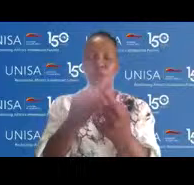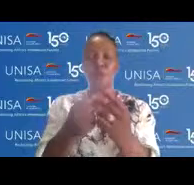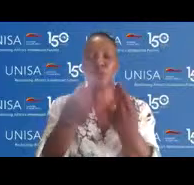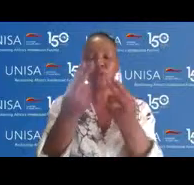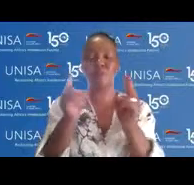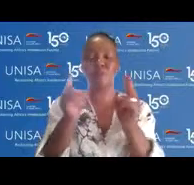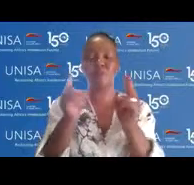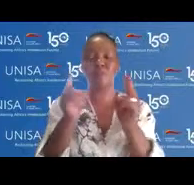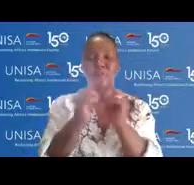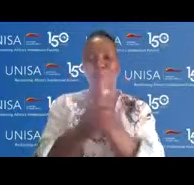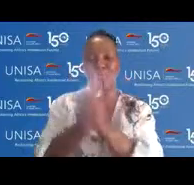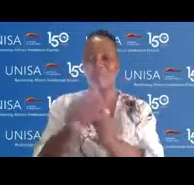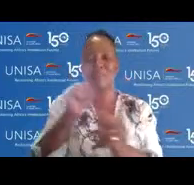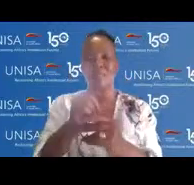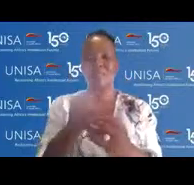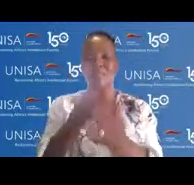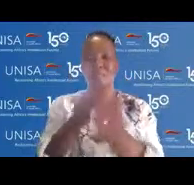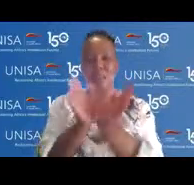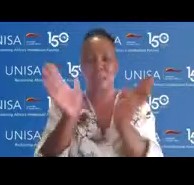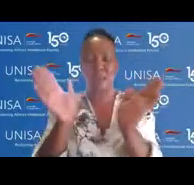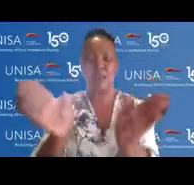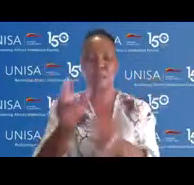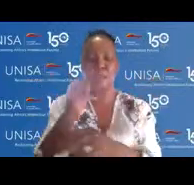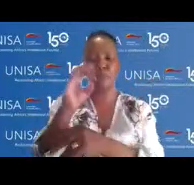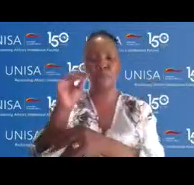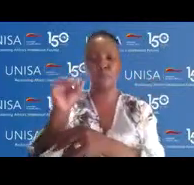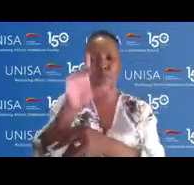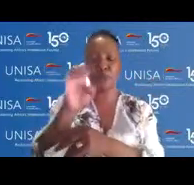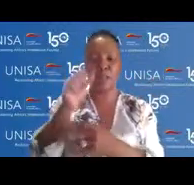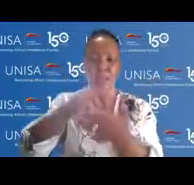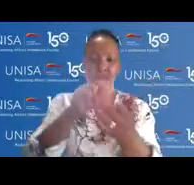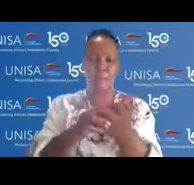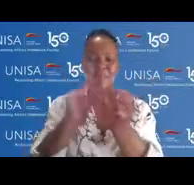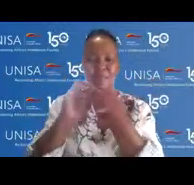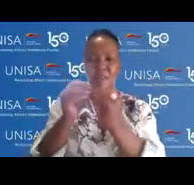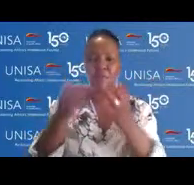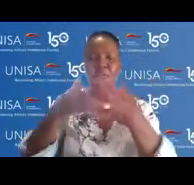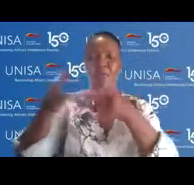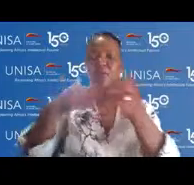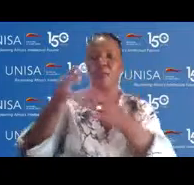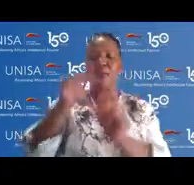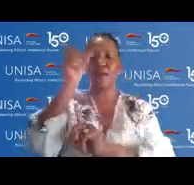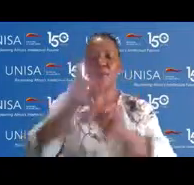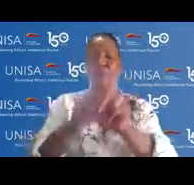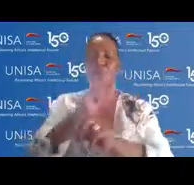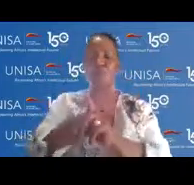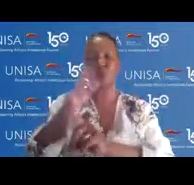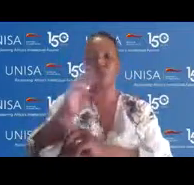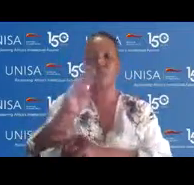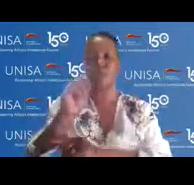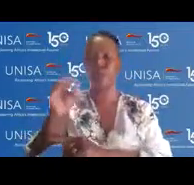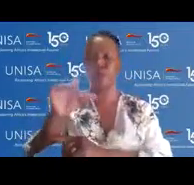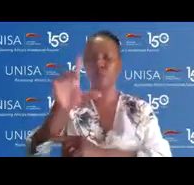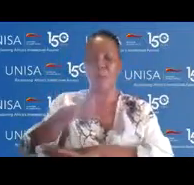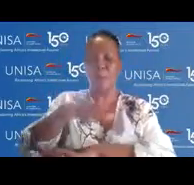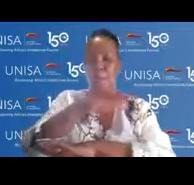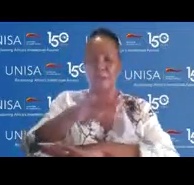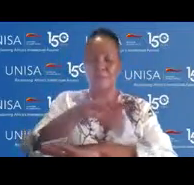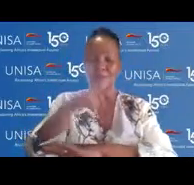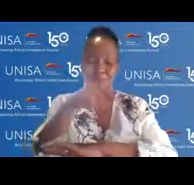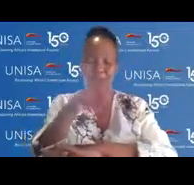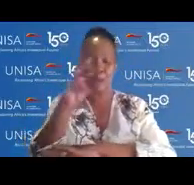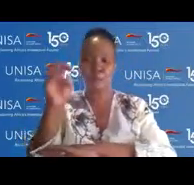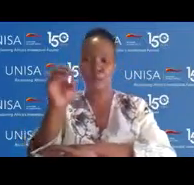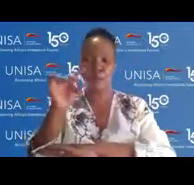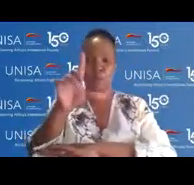a generic Moodle app that is created for anybody that's using the Moodle platform. Remember, Moodle is basically our back